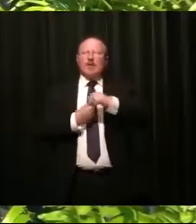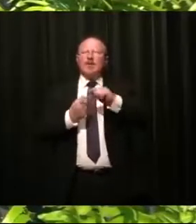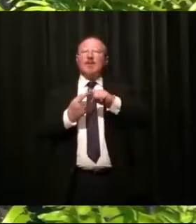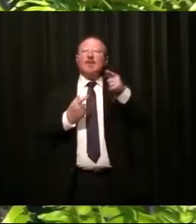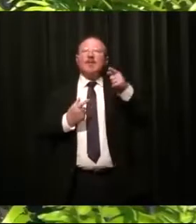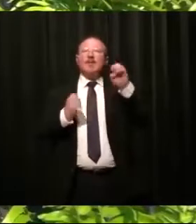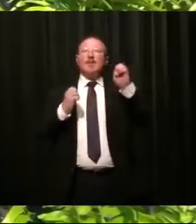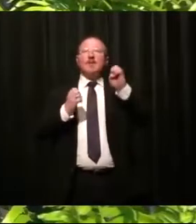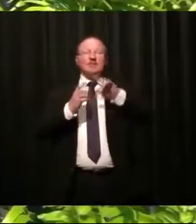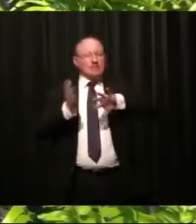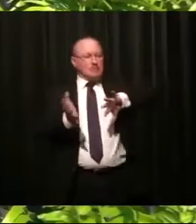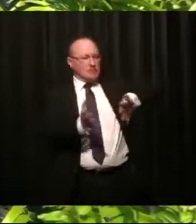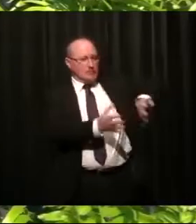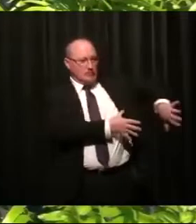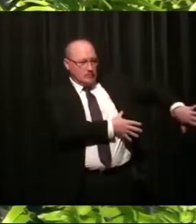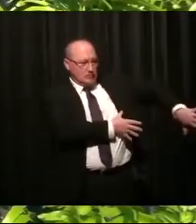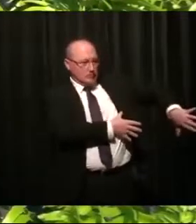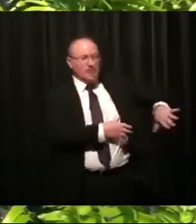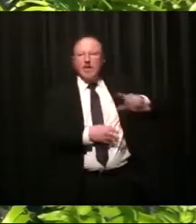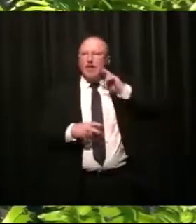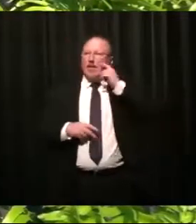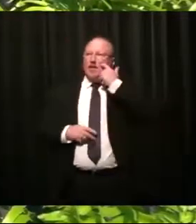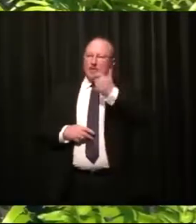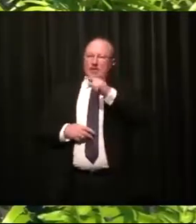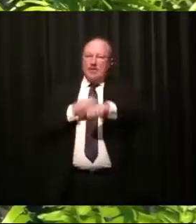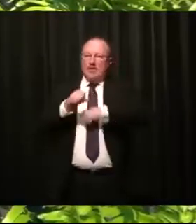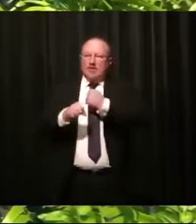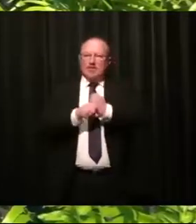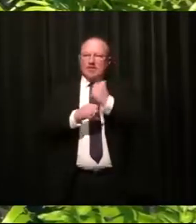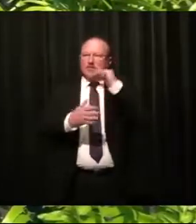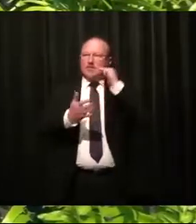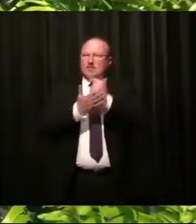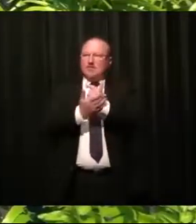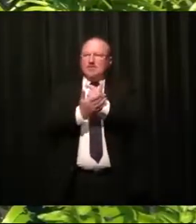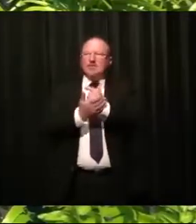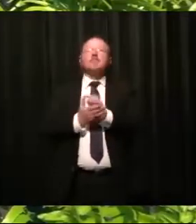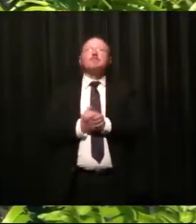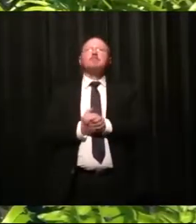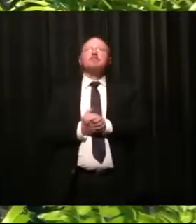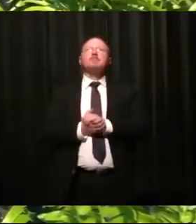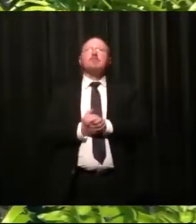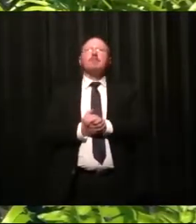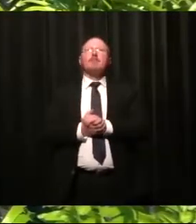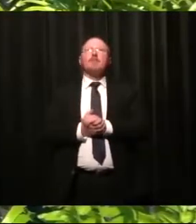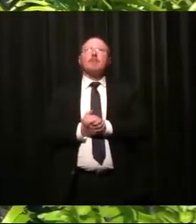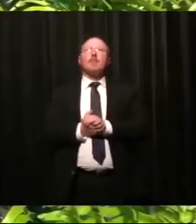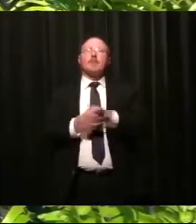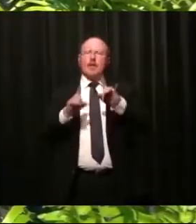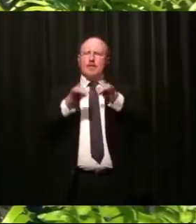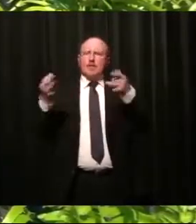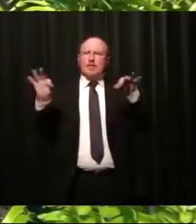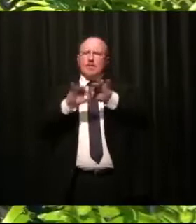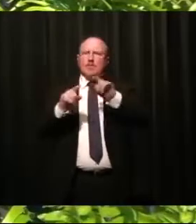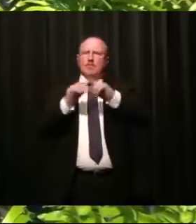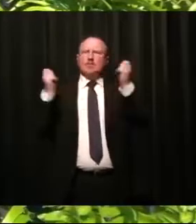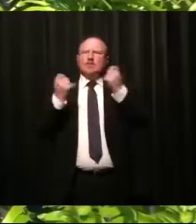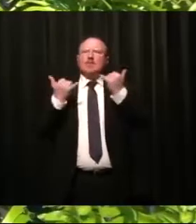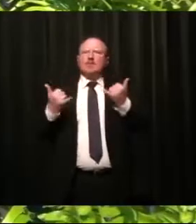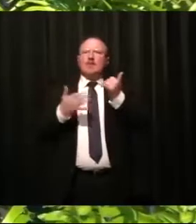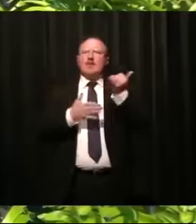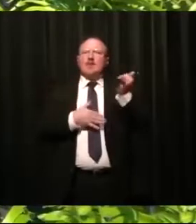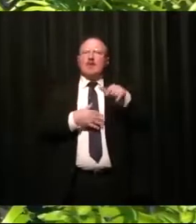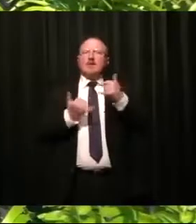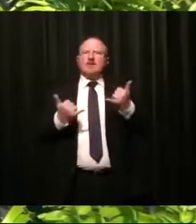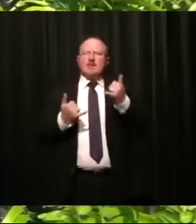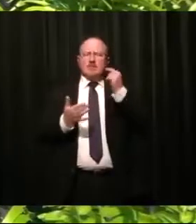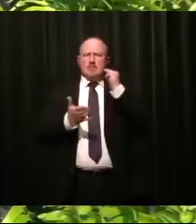the public emergency to side and look at this year's graduates. It's also important to celebrate today